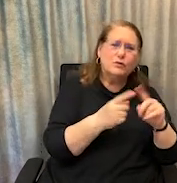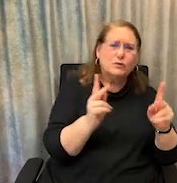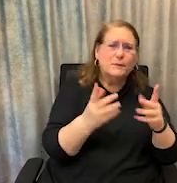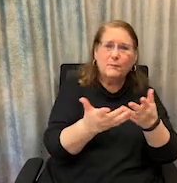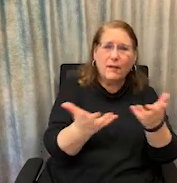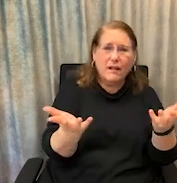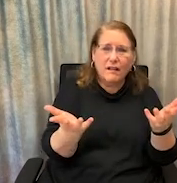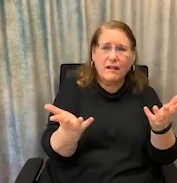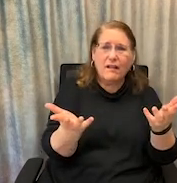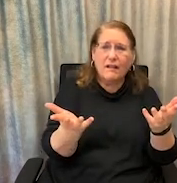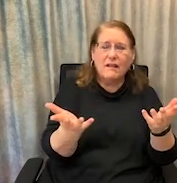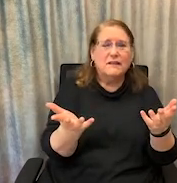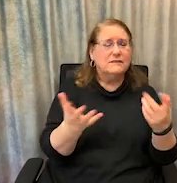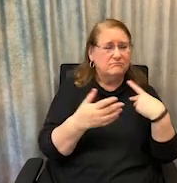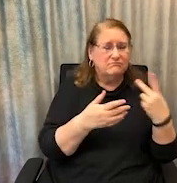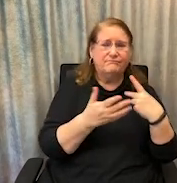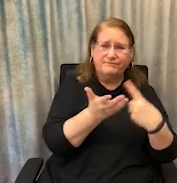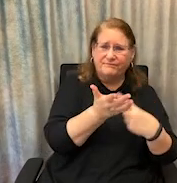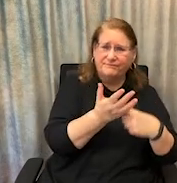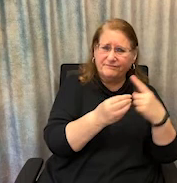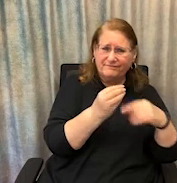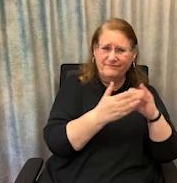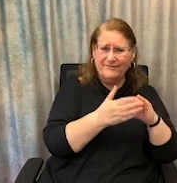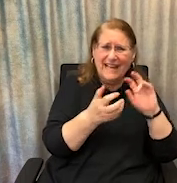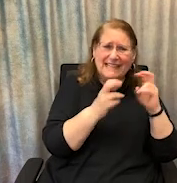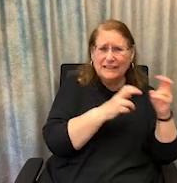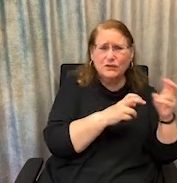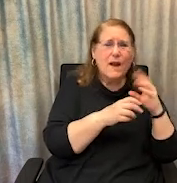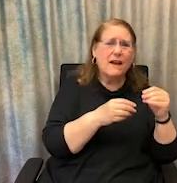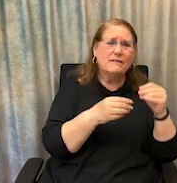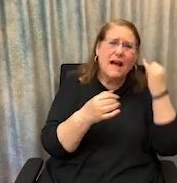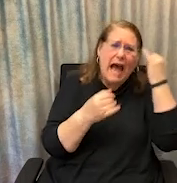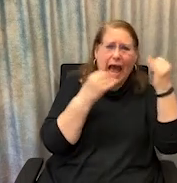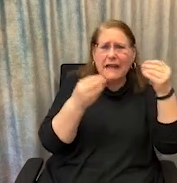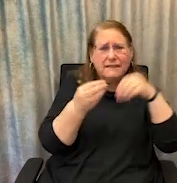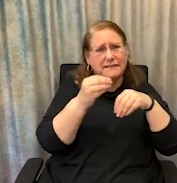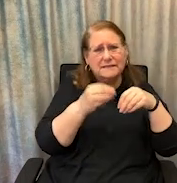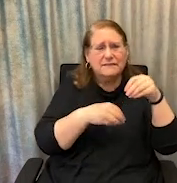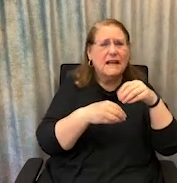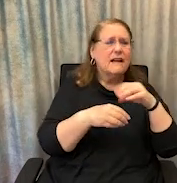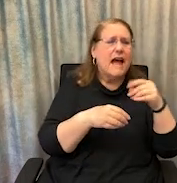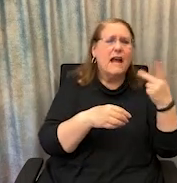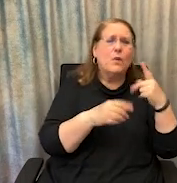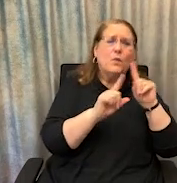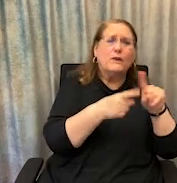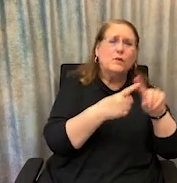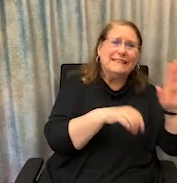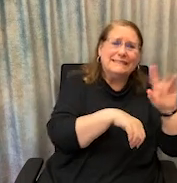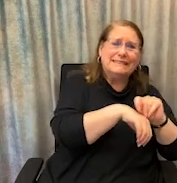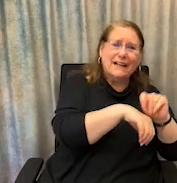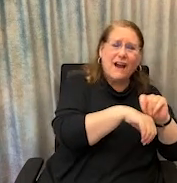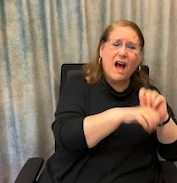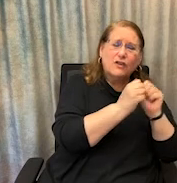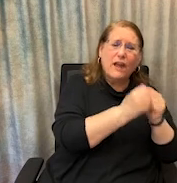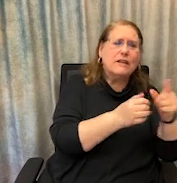what I want to tell to the people is, me and I, we talked a lot about this issue and exchanged ideas. We also went to a synagogue together. He told me a lot